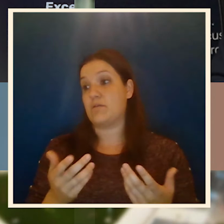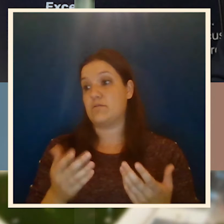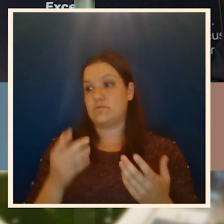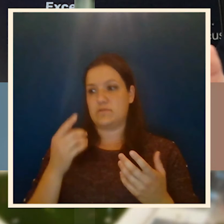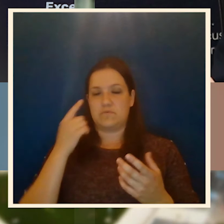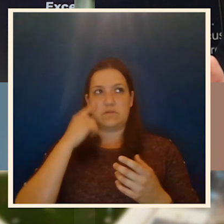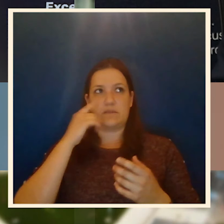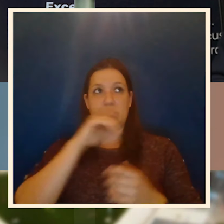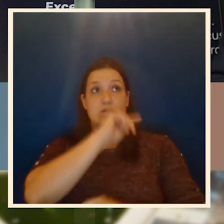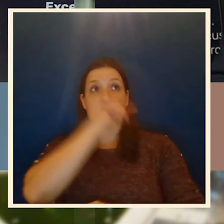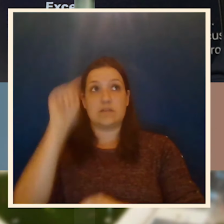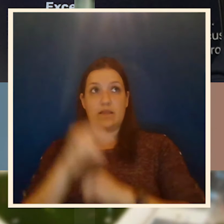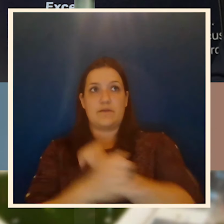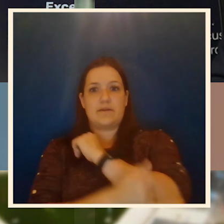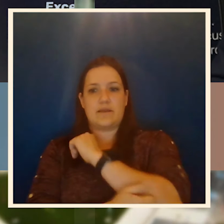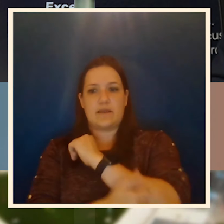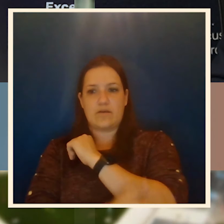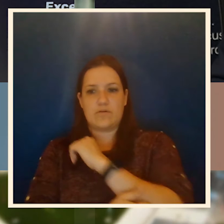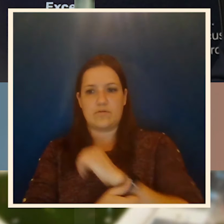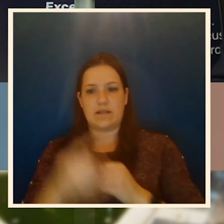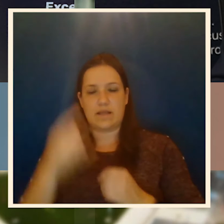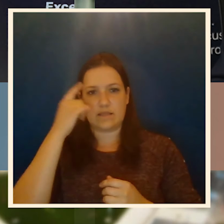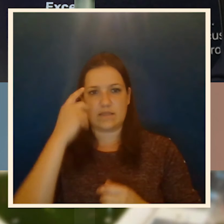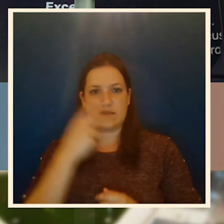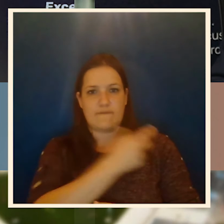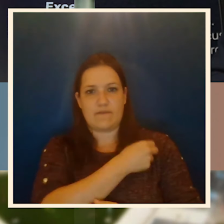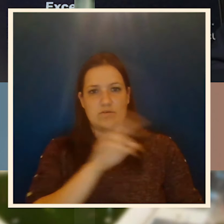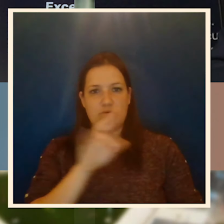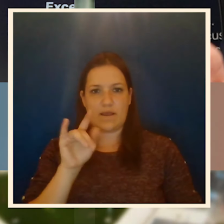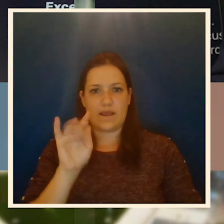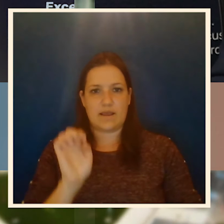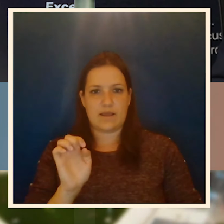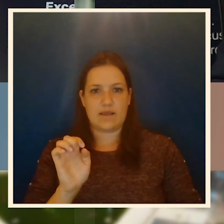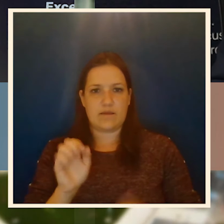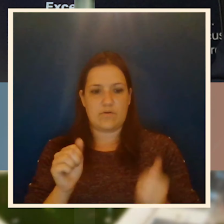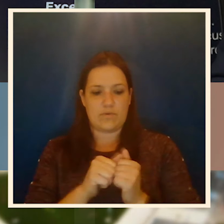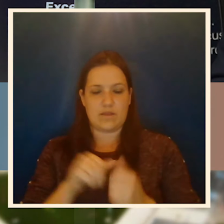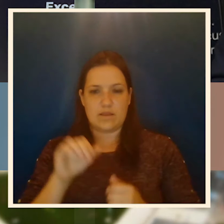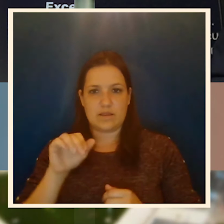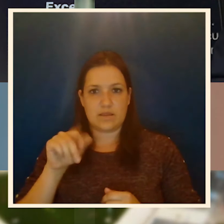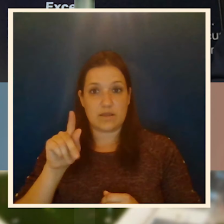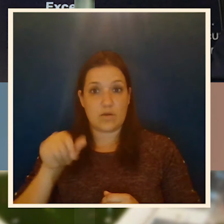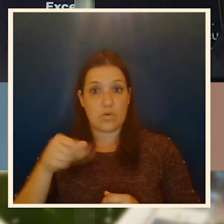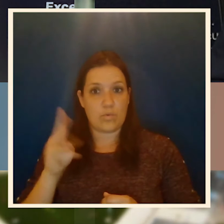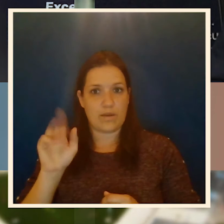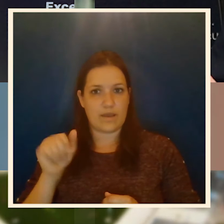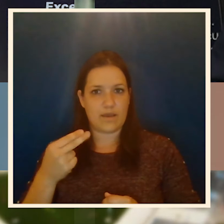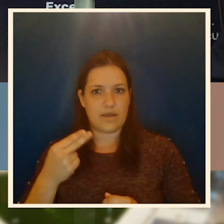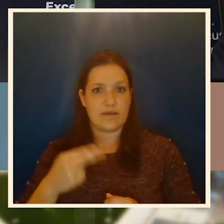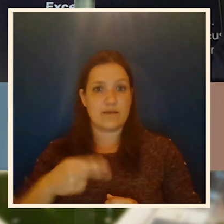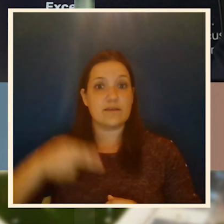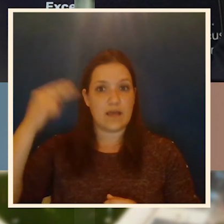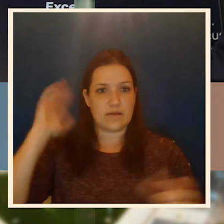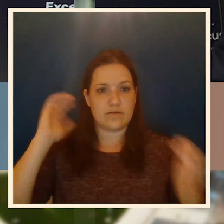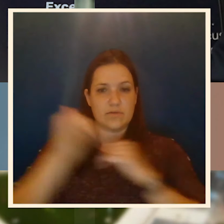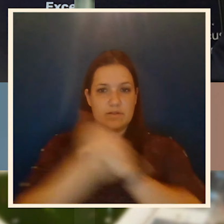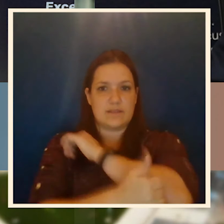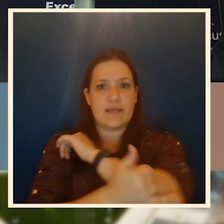rate throughout Tulare County. I think the vaccination rate within Cahuilla is higher than the county rate